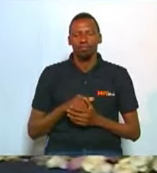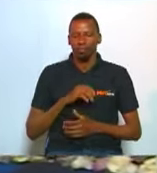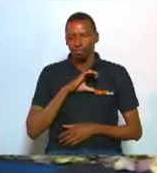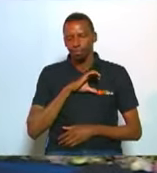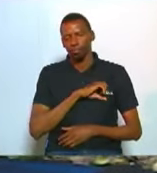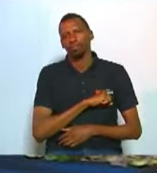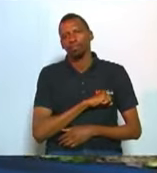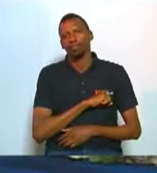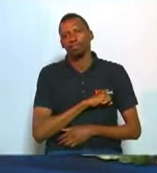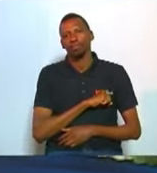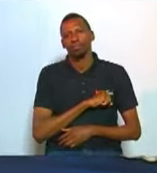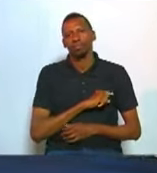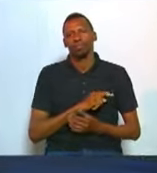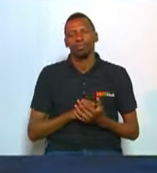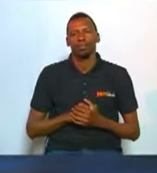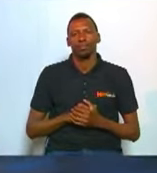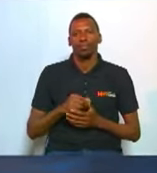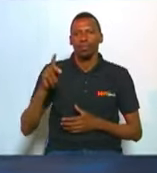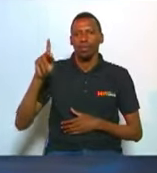Perseverance.